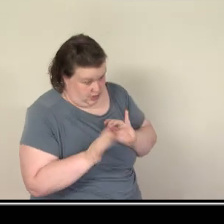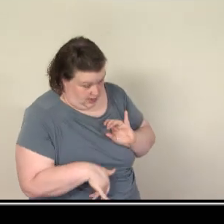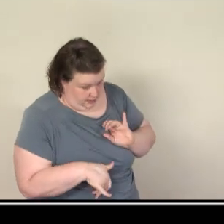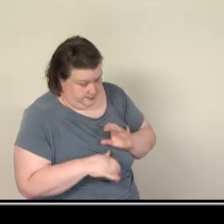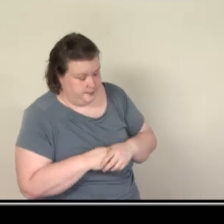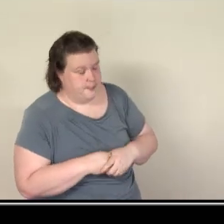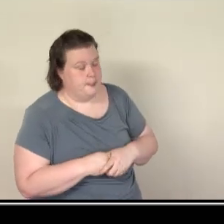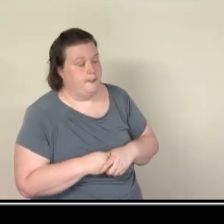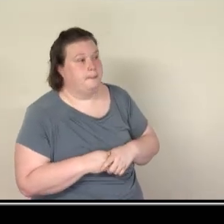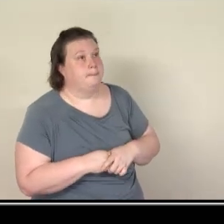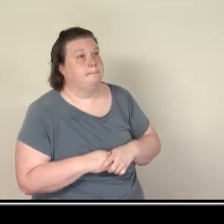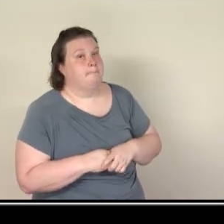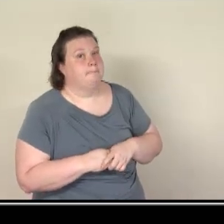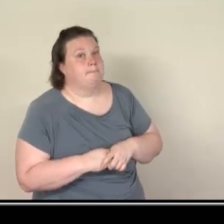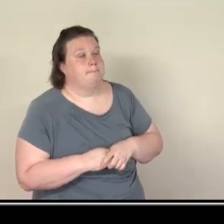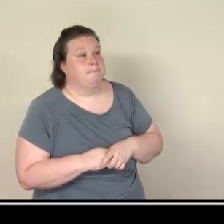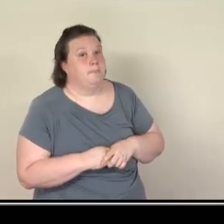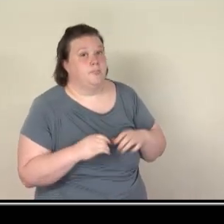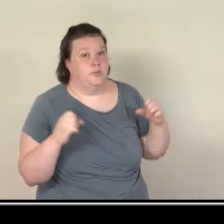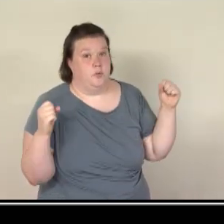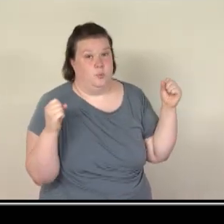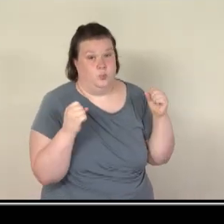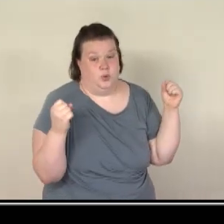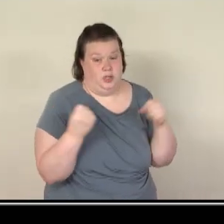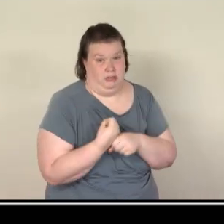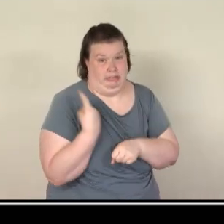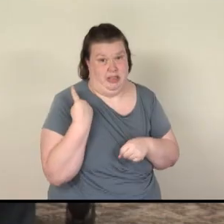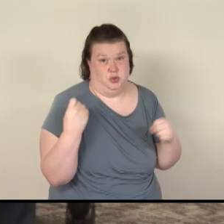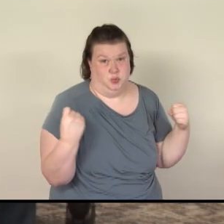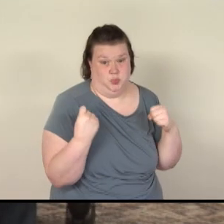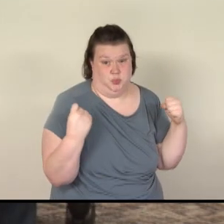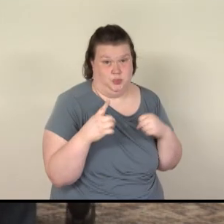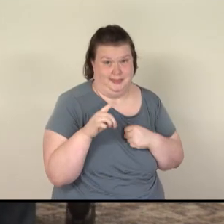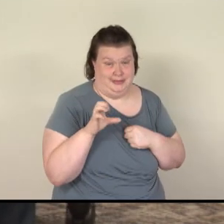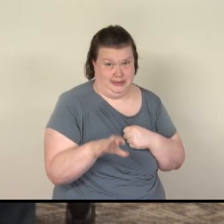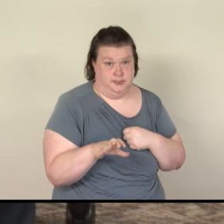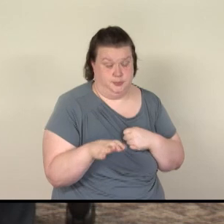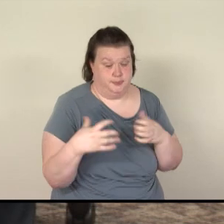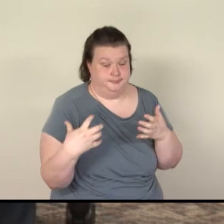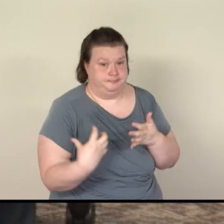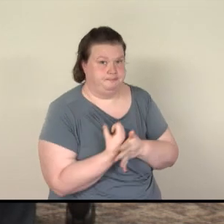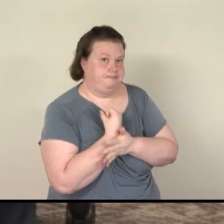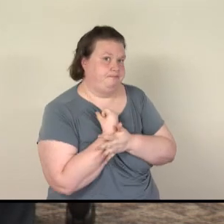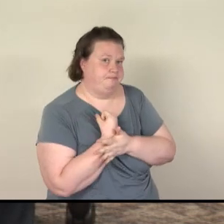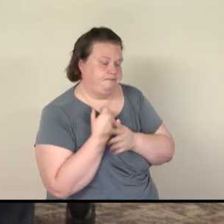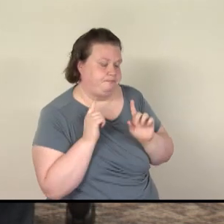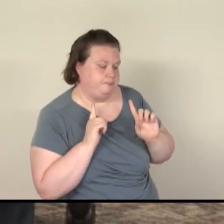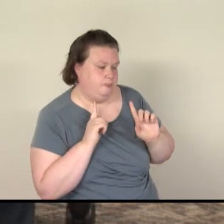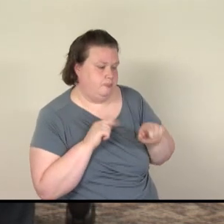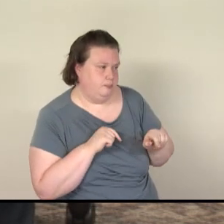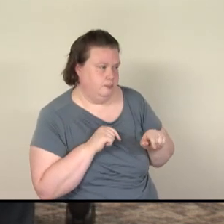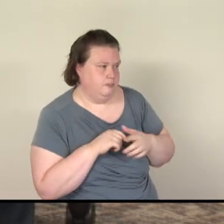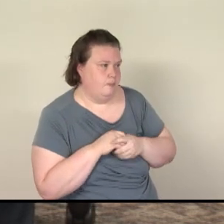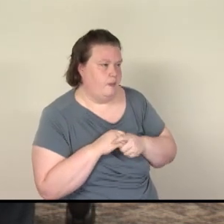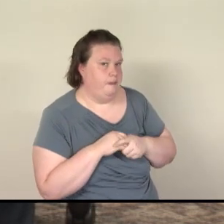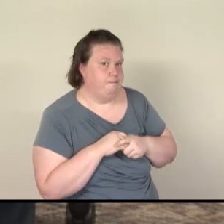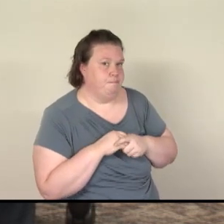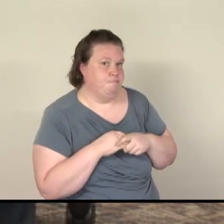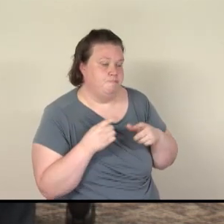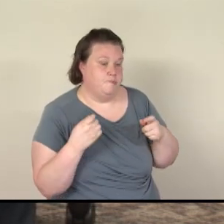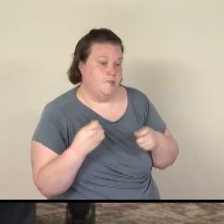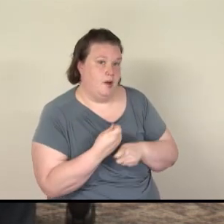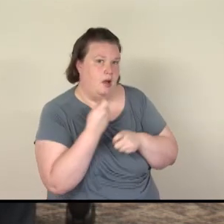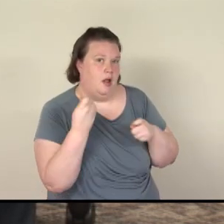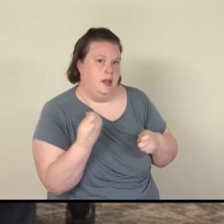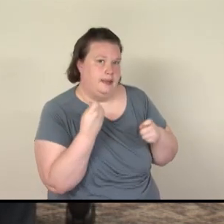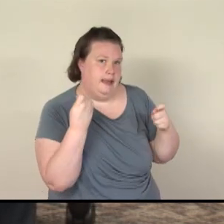the opportunity in the winter of last year in December to attend the holiday events